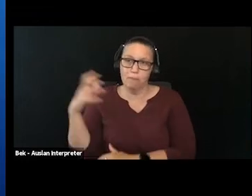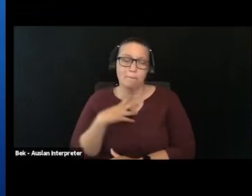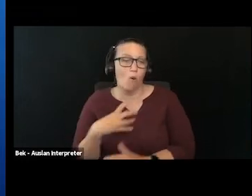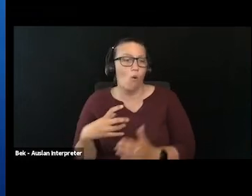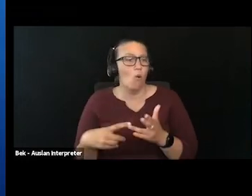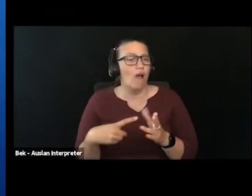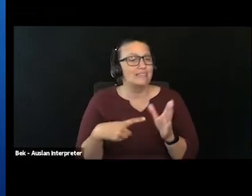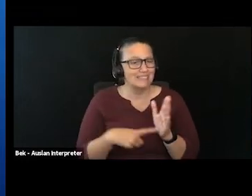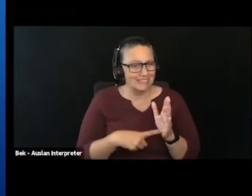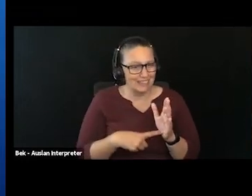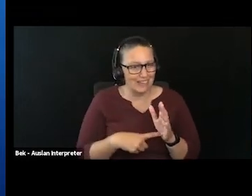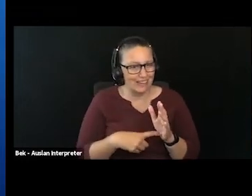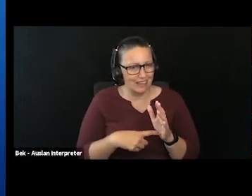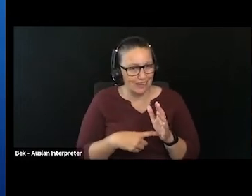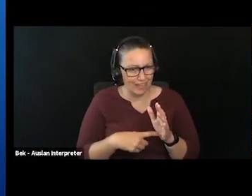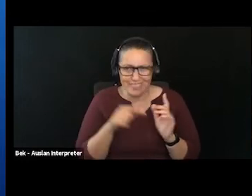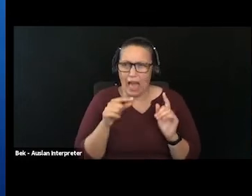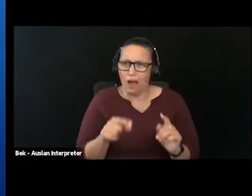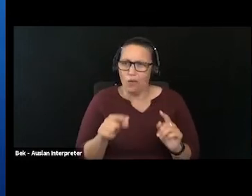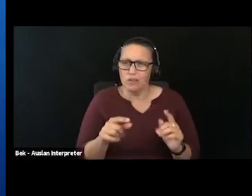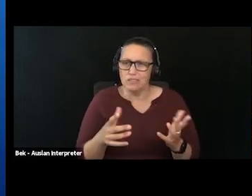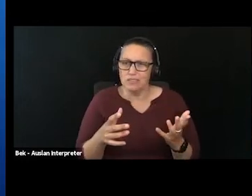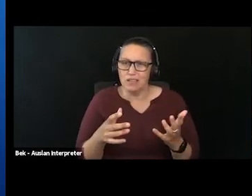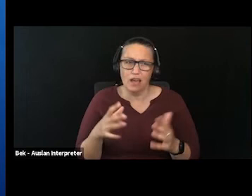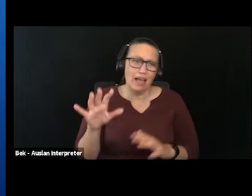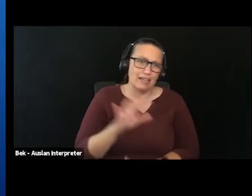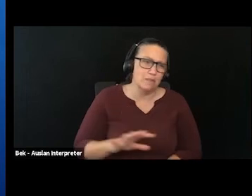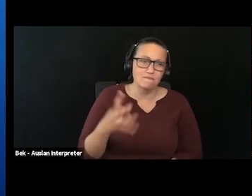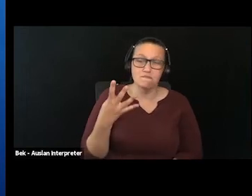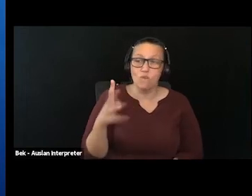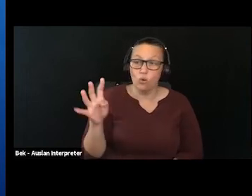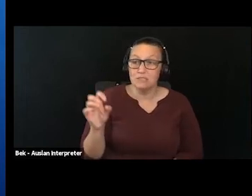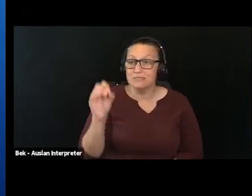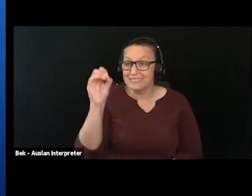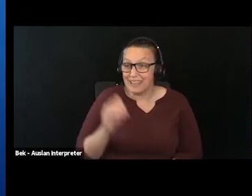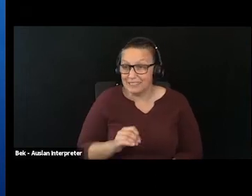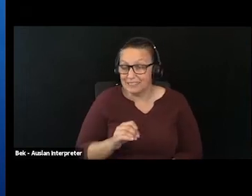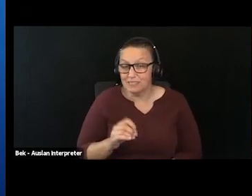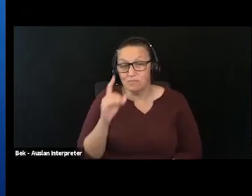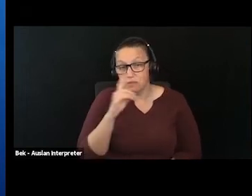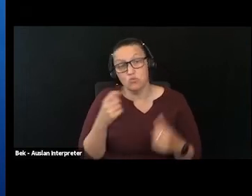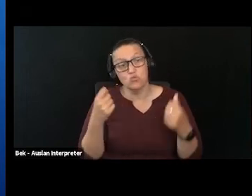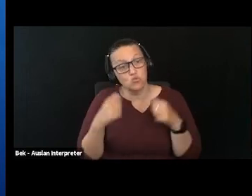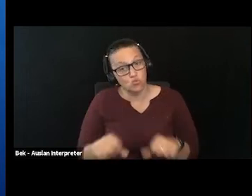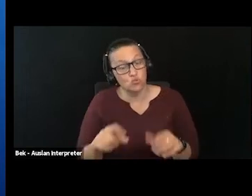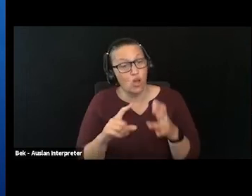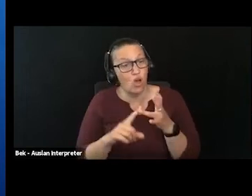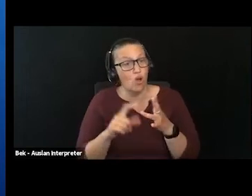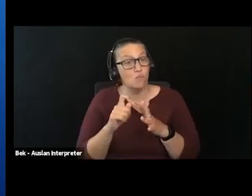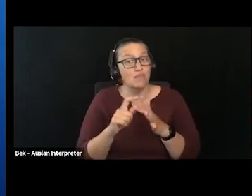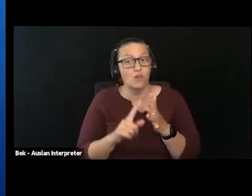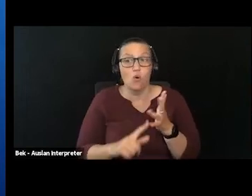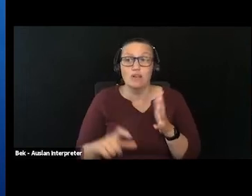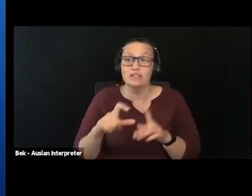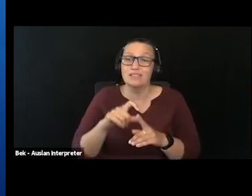about 40% of people who use opioids are on OAT at any one time. This is data from people who